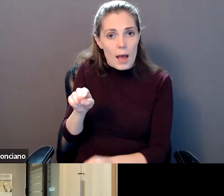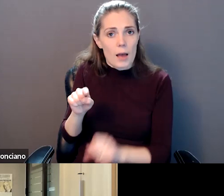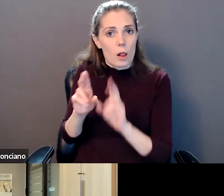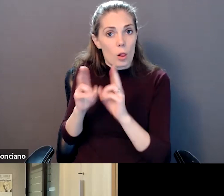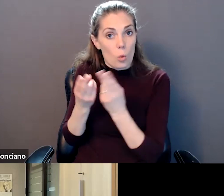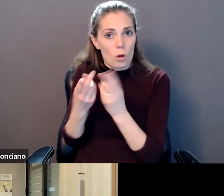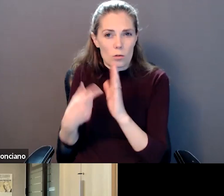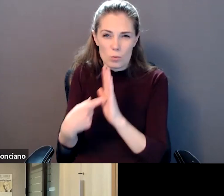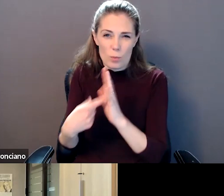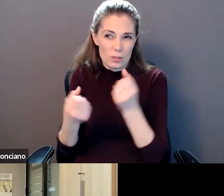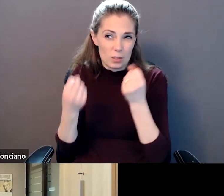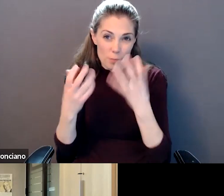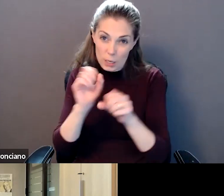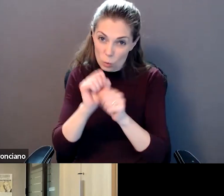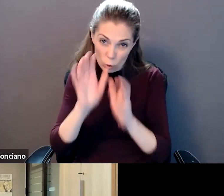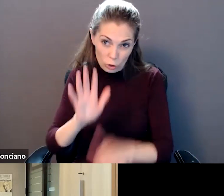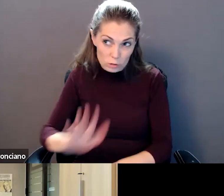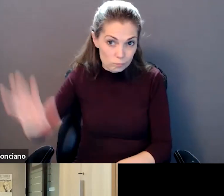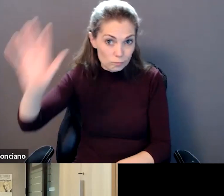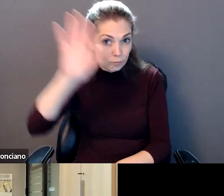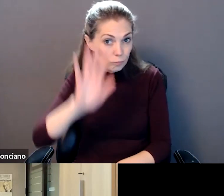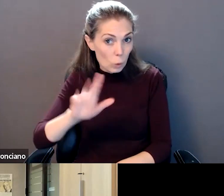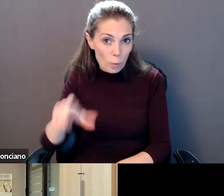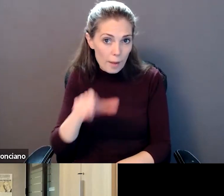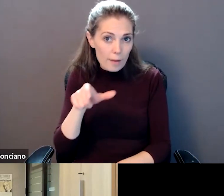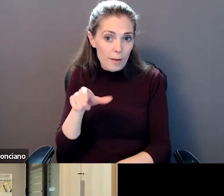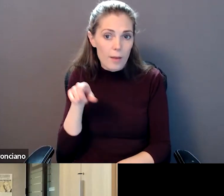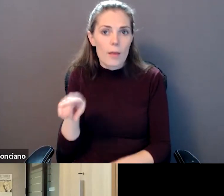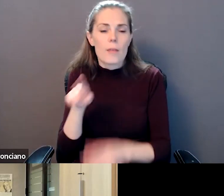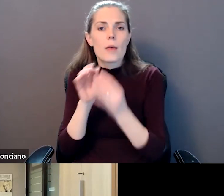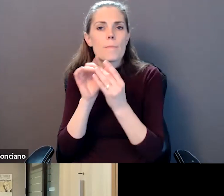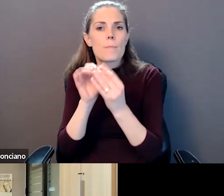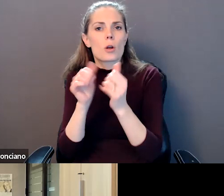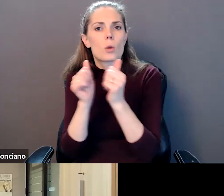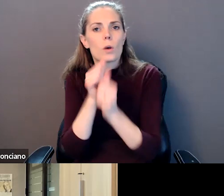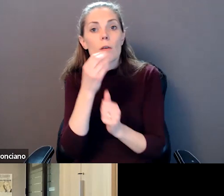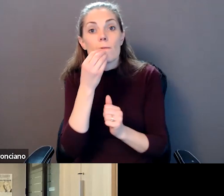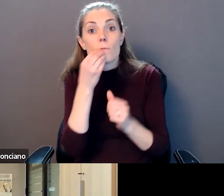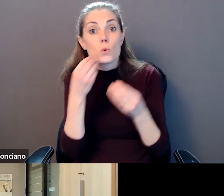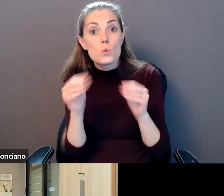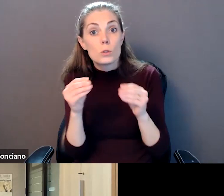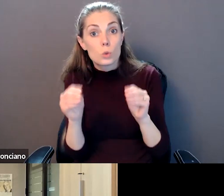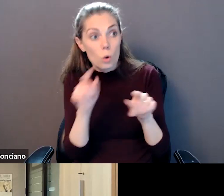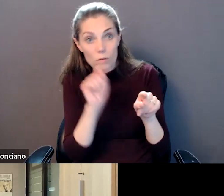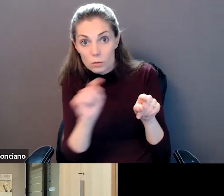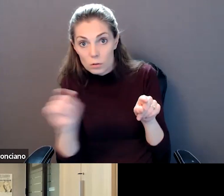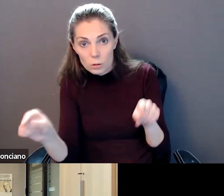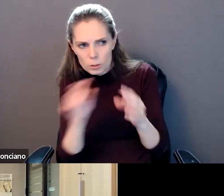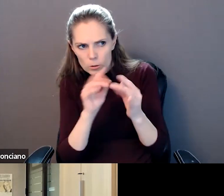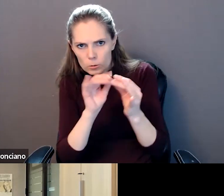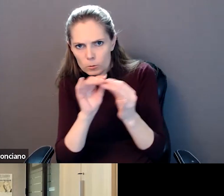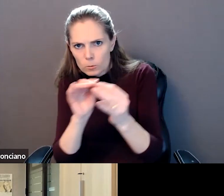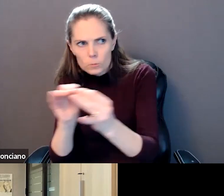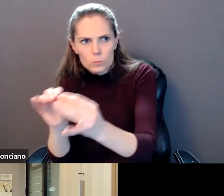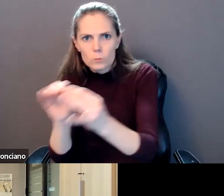right across the province of Quebec, has bargained with their primary grocery retail employers a number of agreements that included not